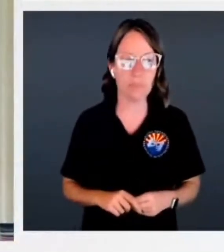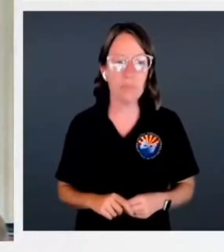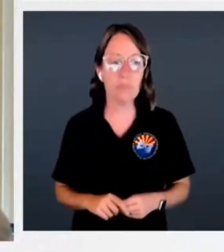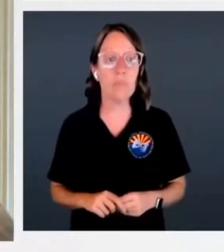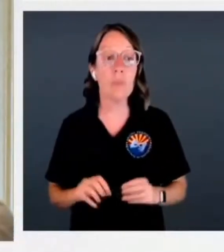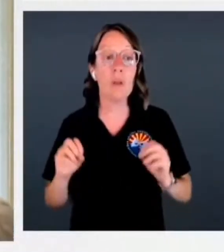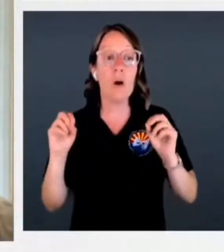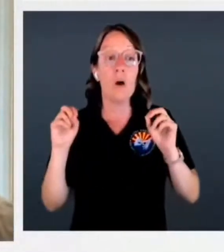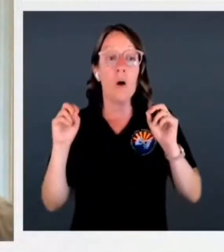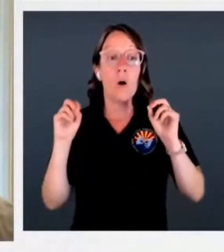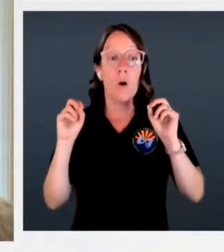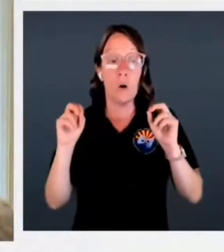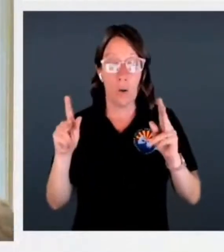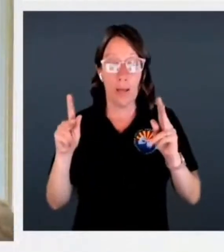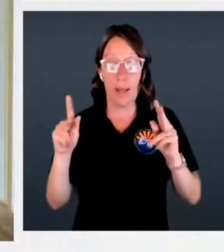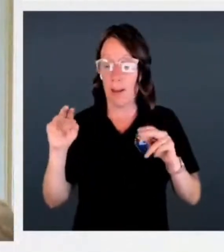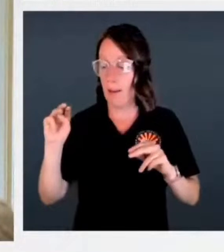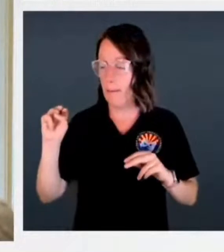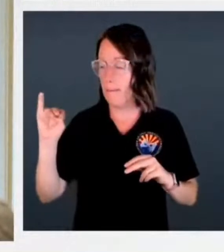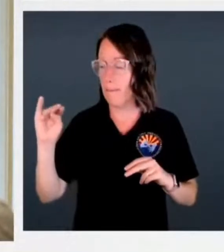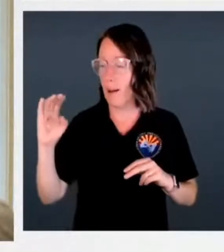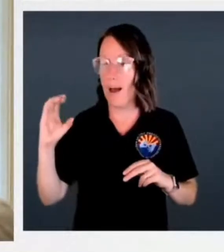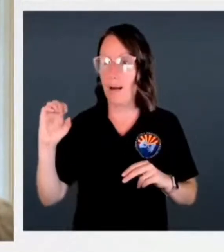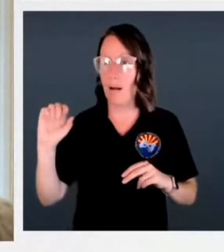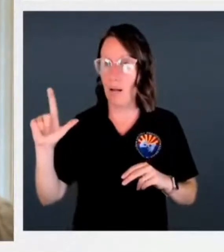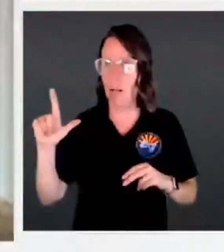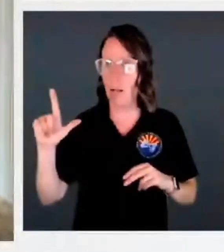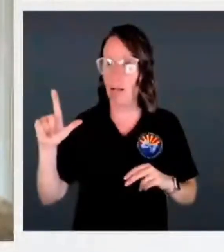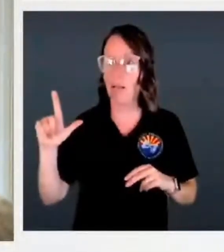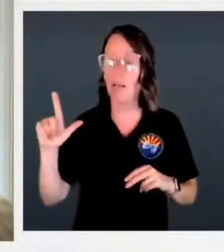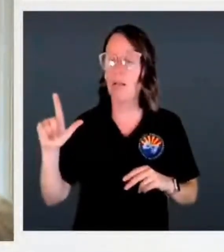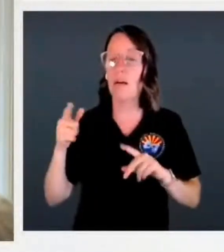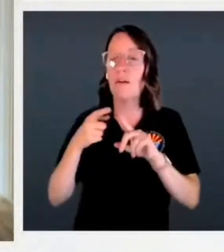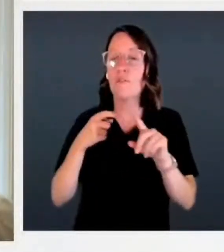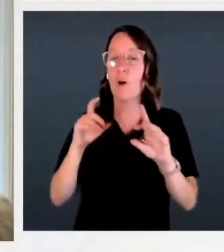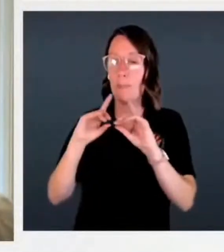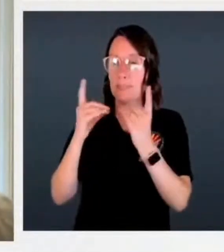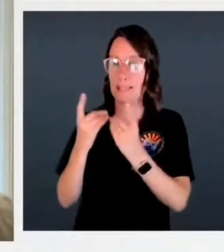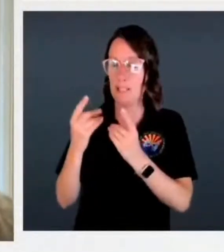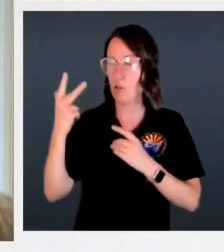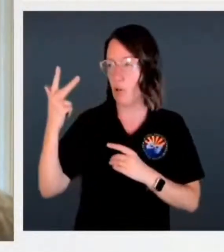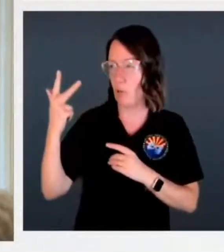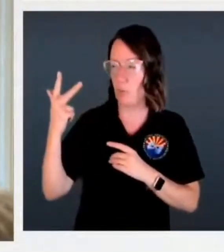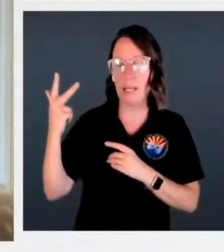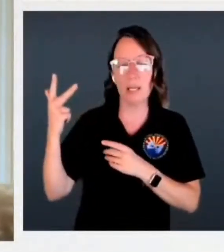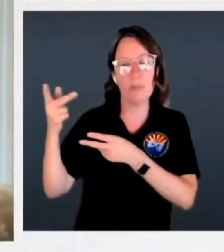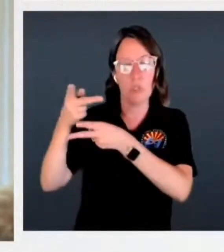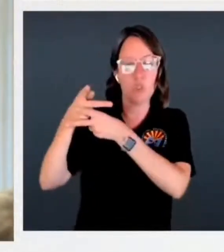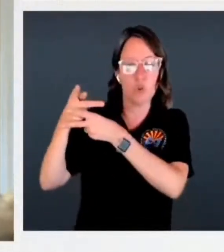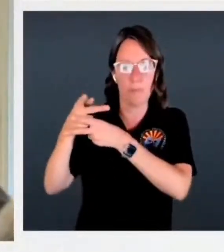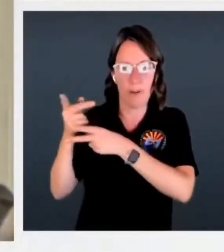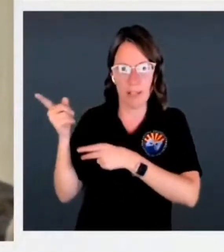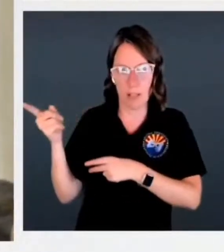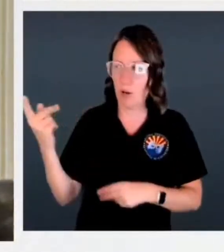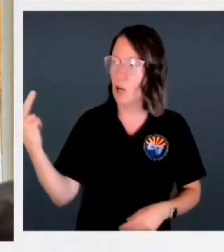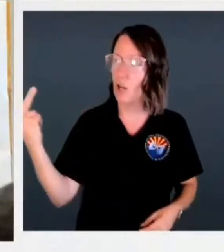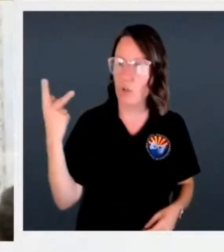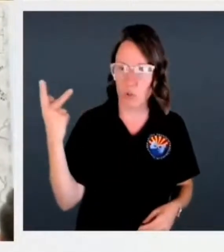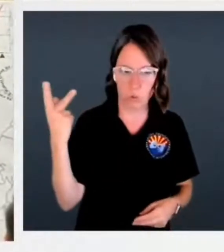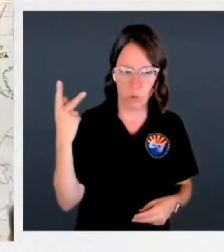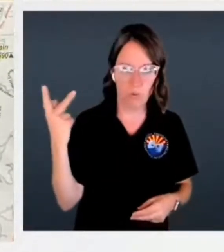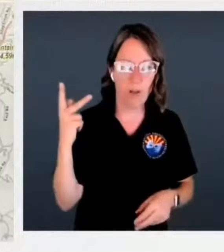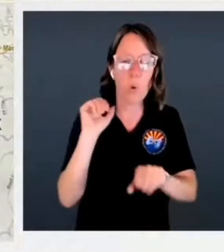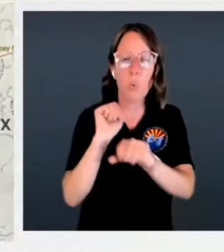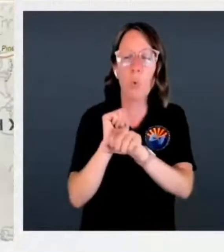Michael Kobseff and I, the supervisor from District 3, I believe, and I have been working with Rick Dean,